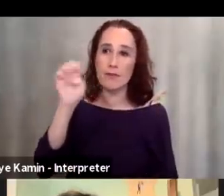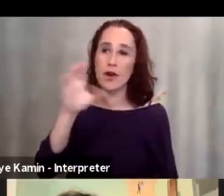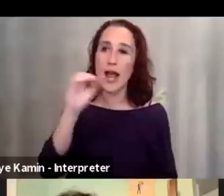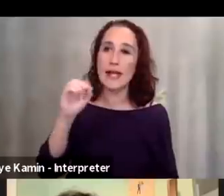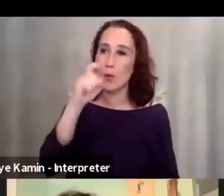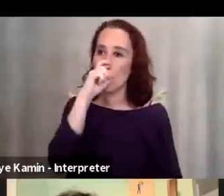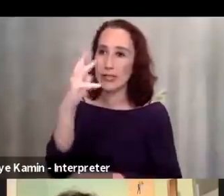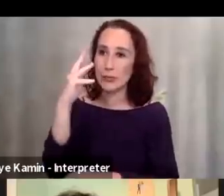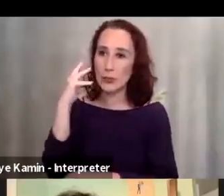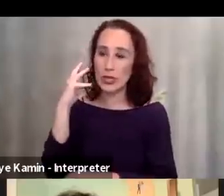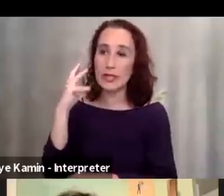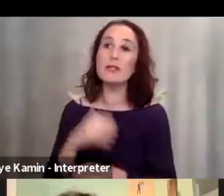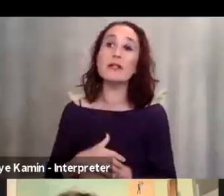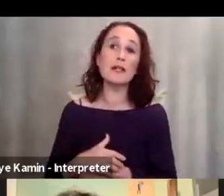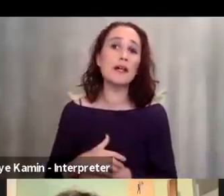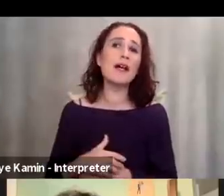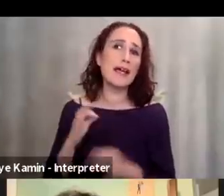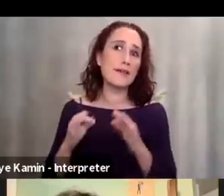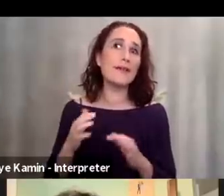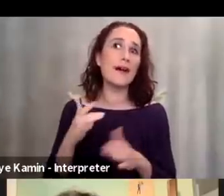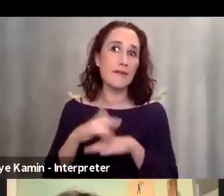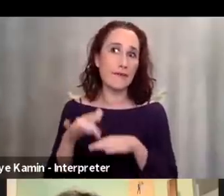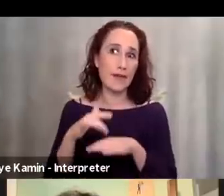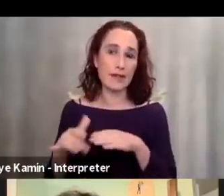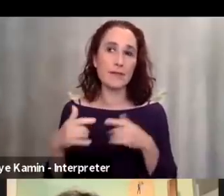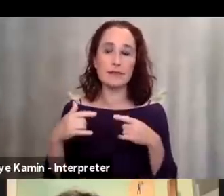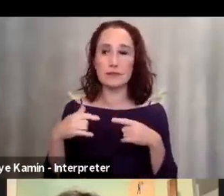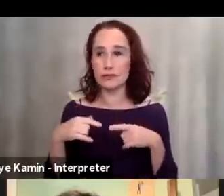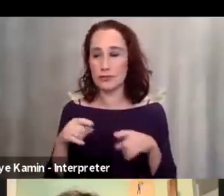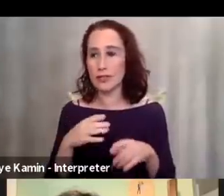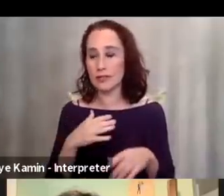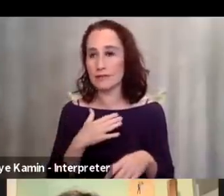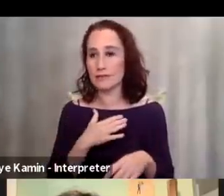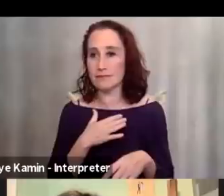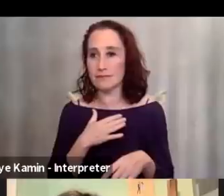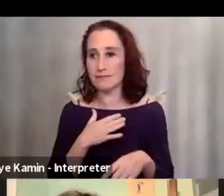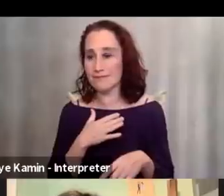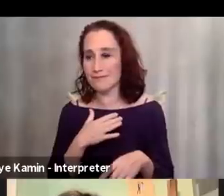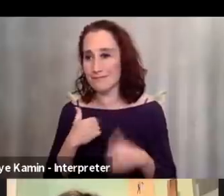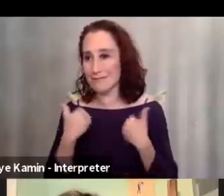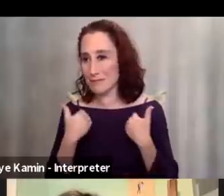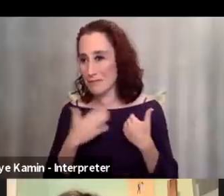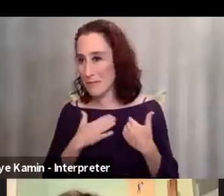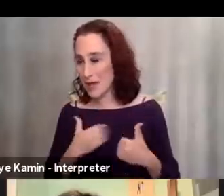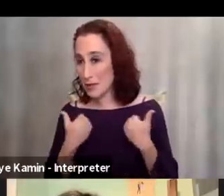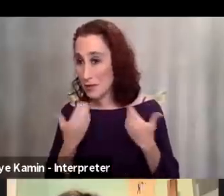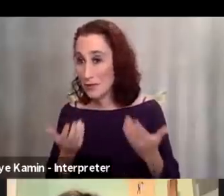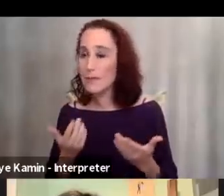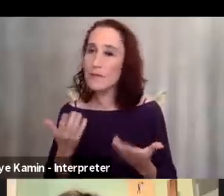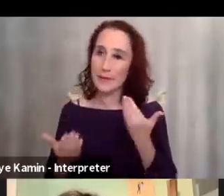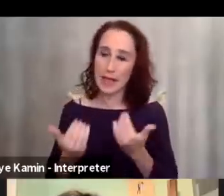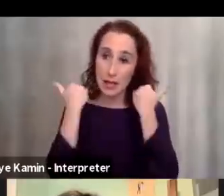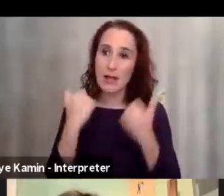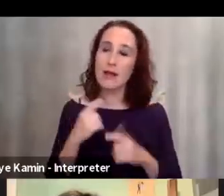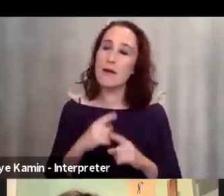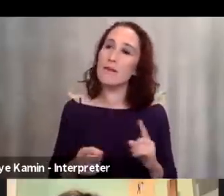adult. They're just beautiful fairy tale bigs, you know, but also heartfelt character, you know, stories